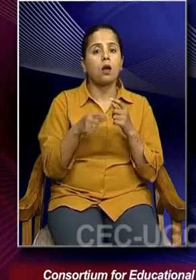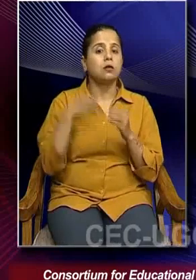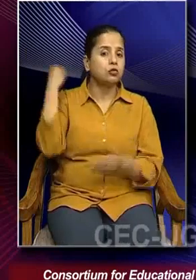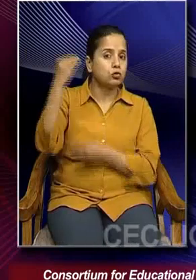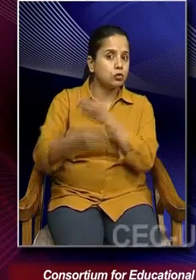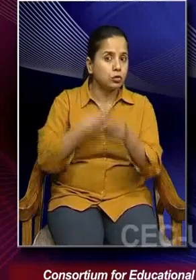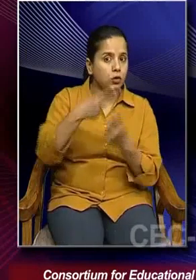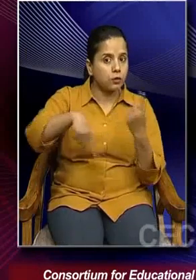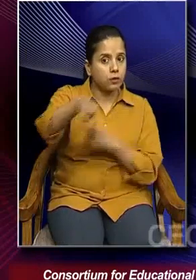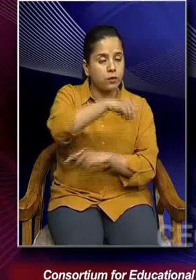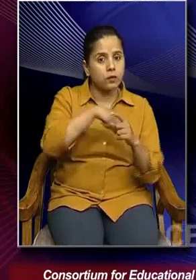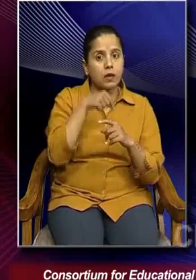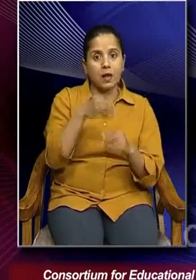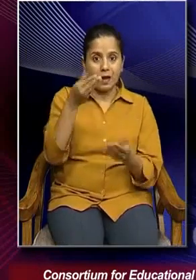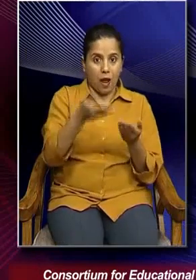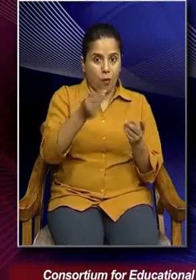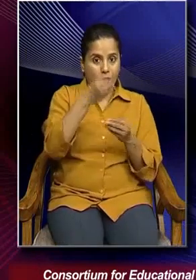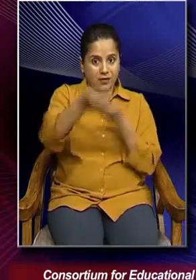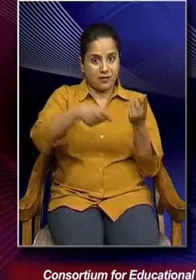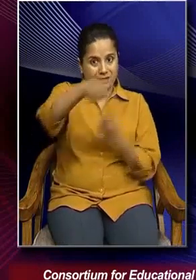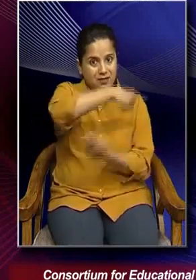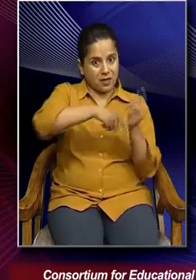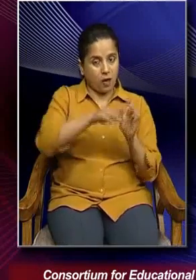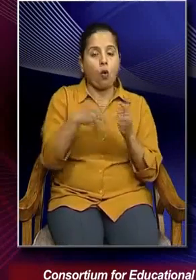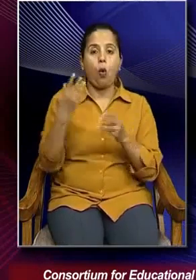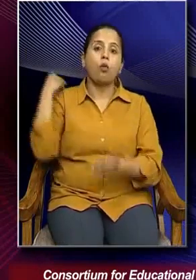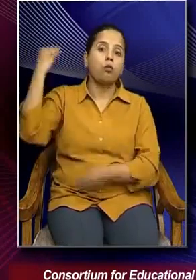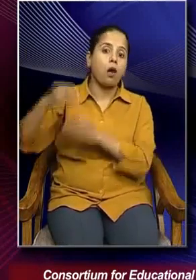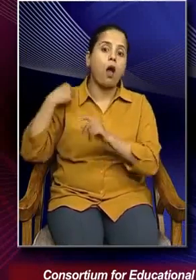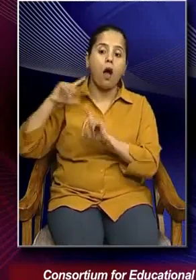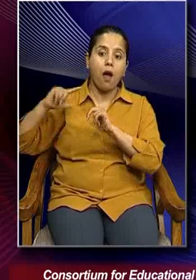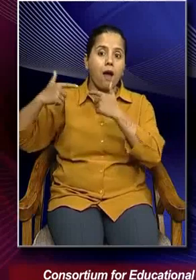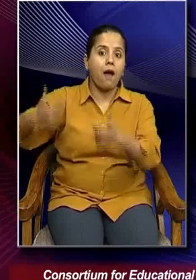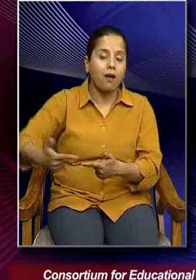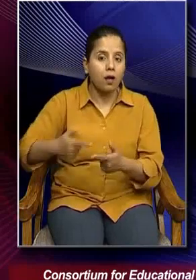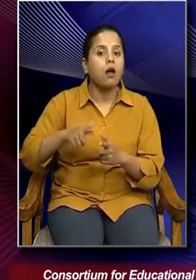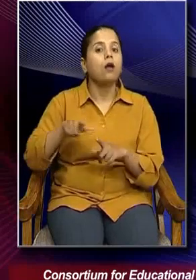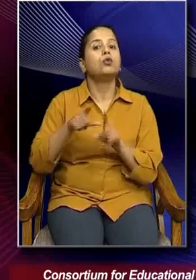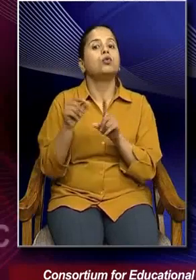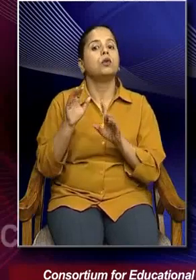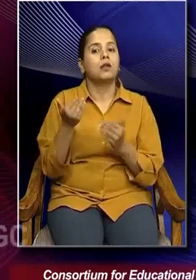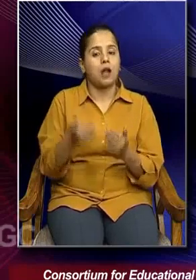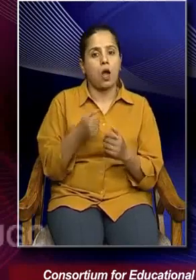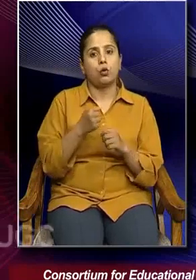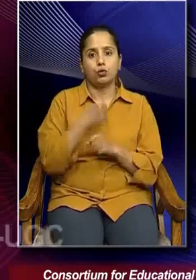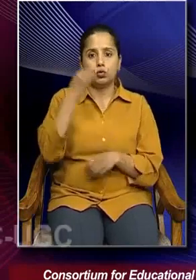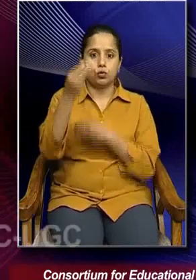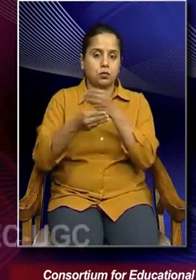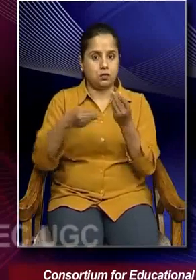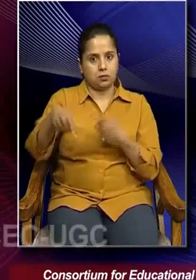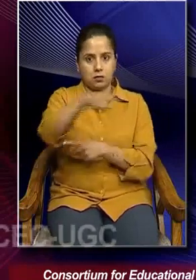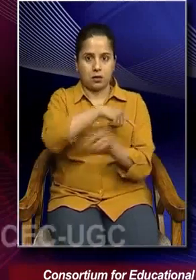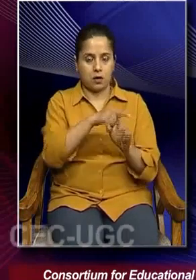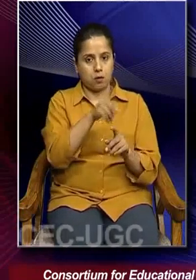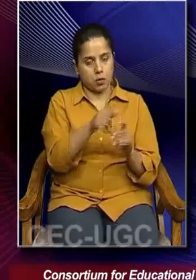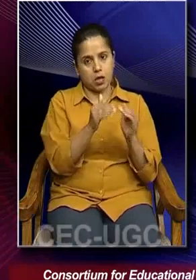equity and intergenerational equity. So what does it mean? It means that within a given generation, there has to be